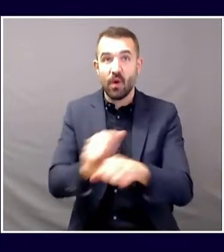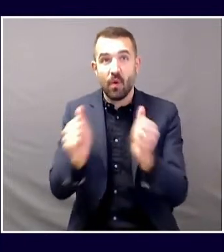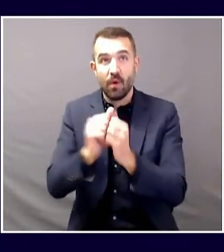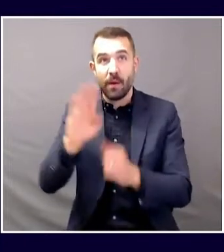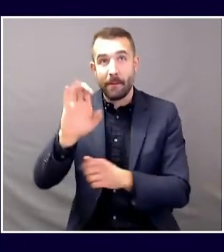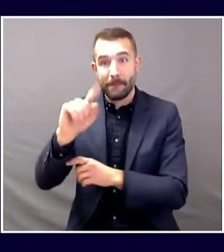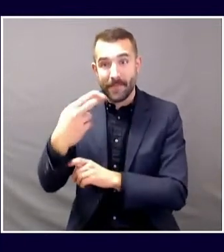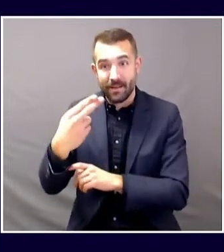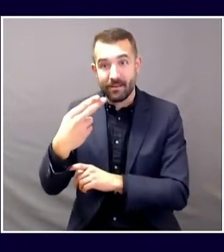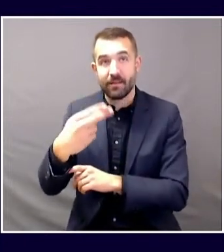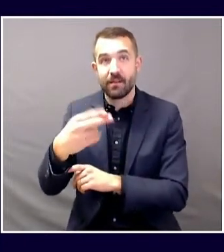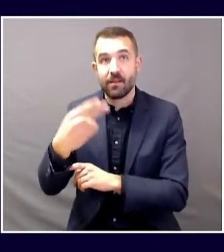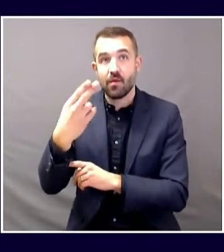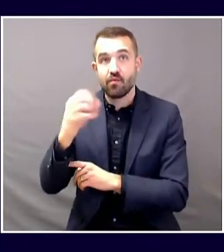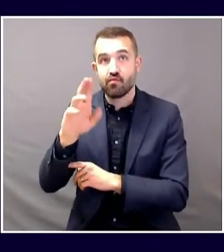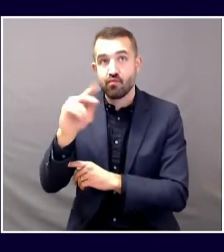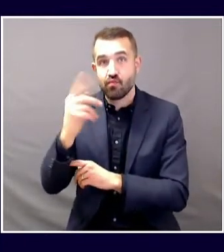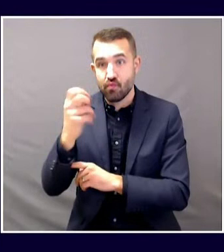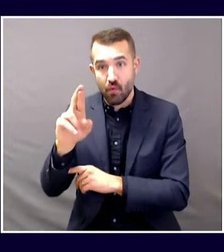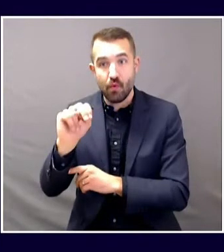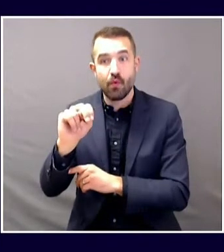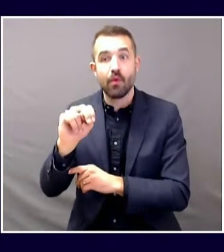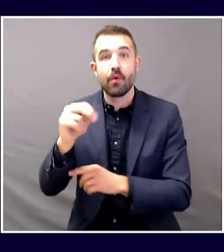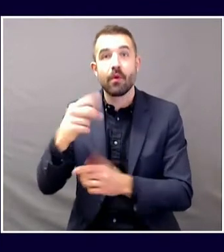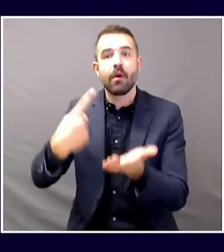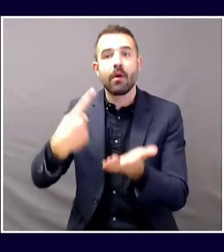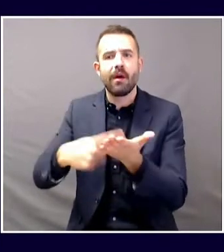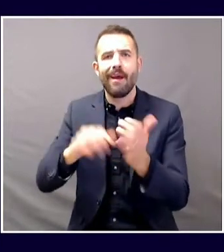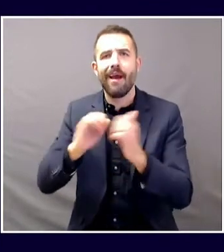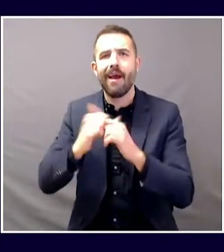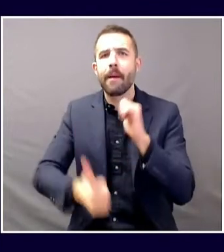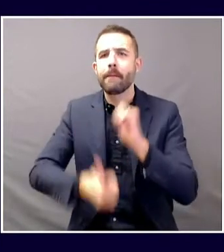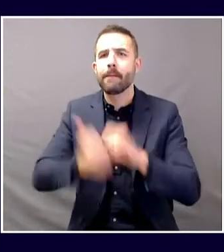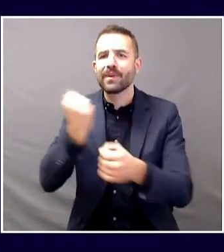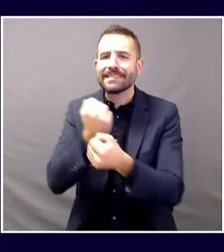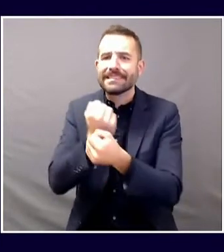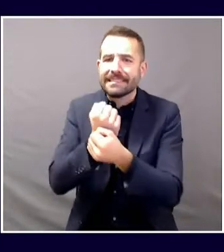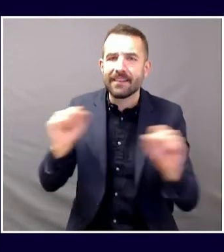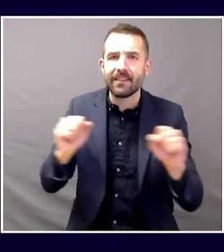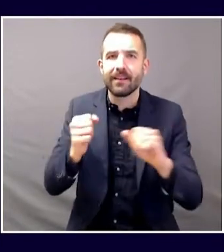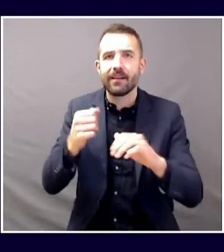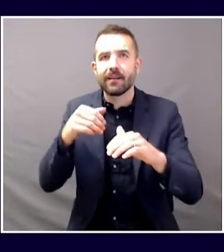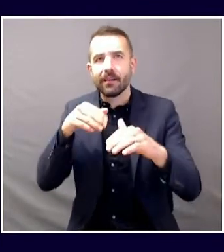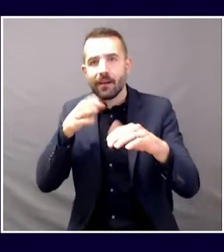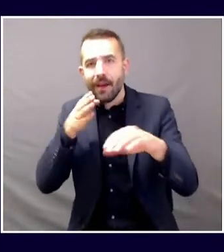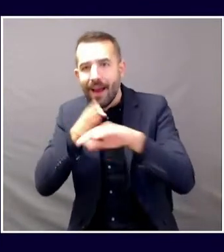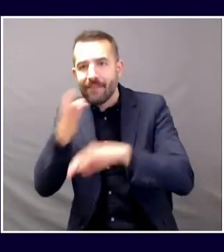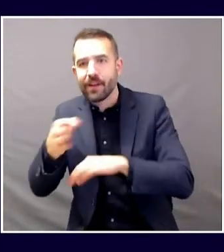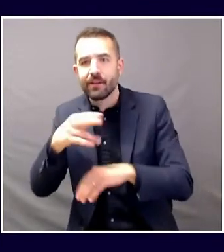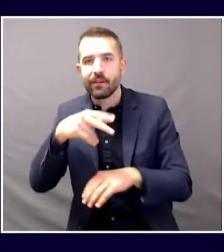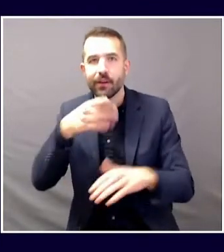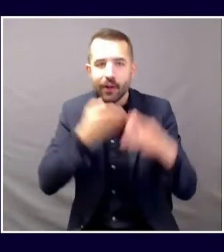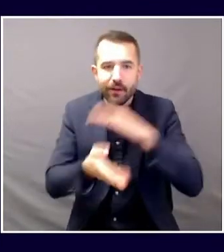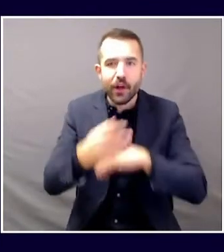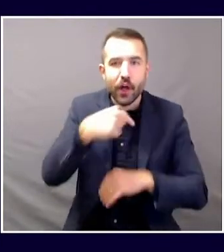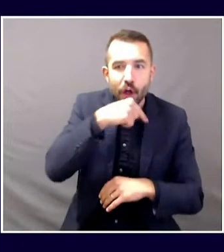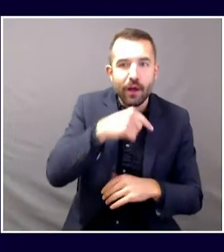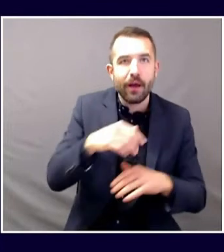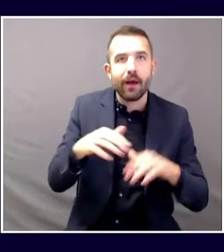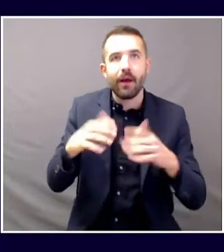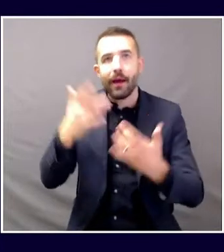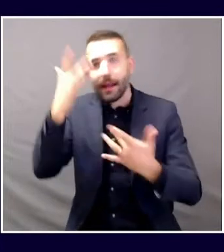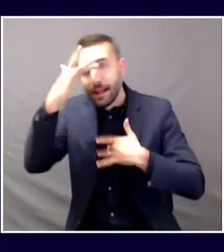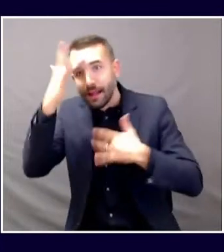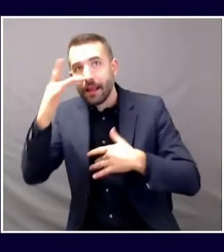to talk about safe ways to cook your turkey and not introduce salmonella at the dinner table. But holiday